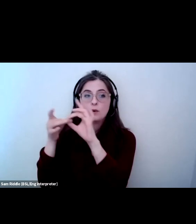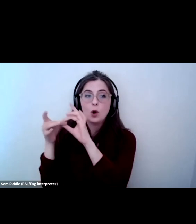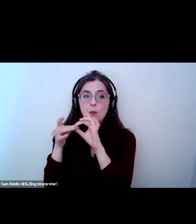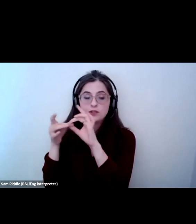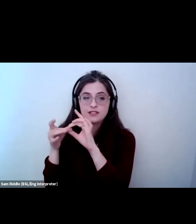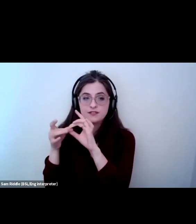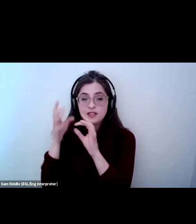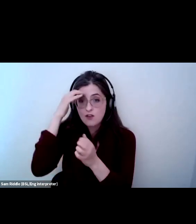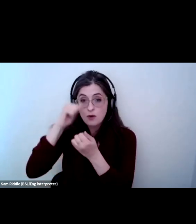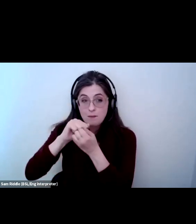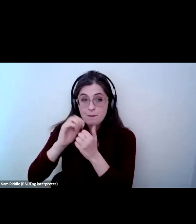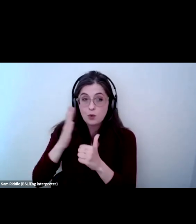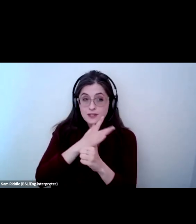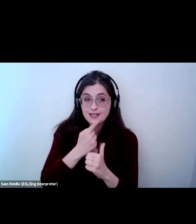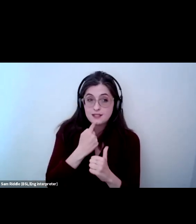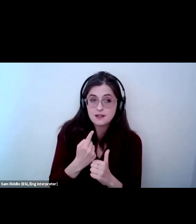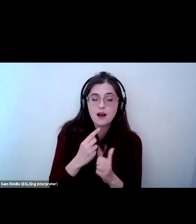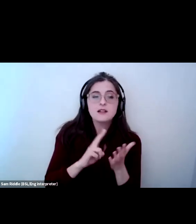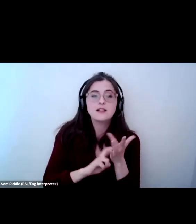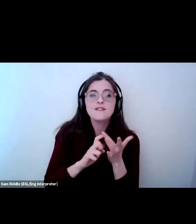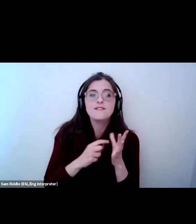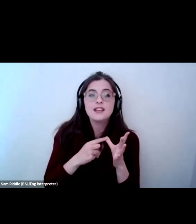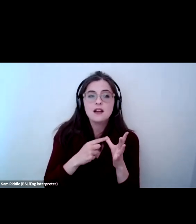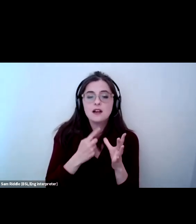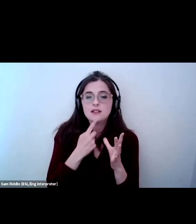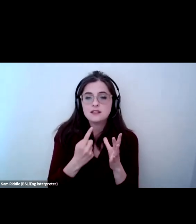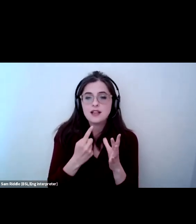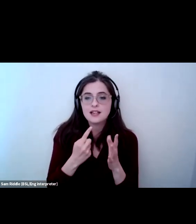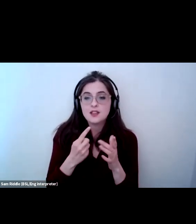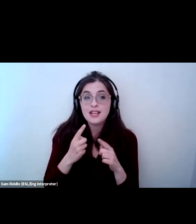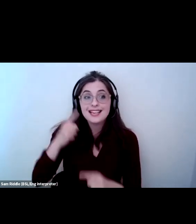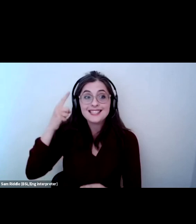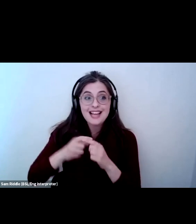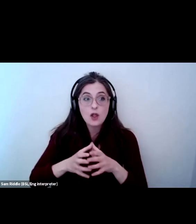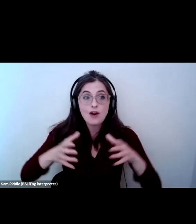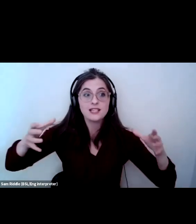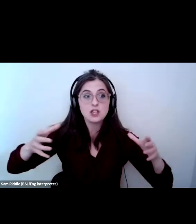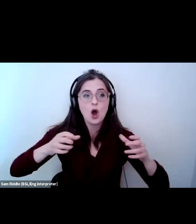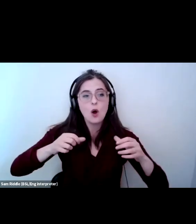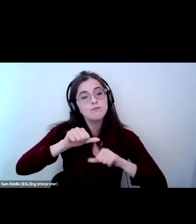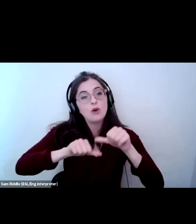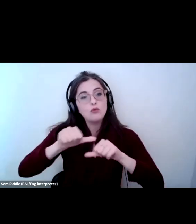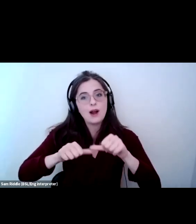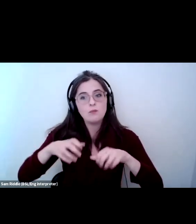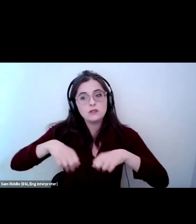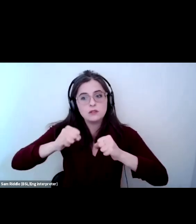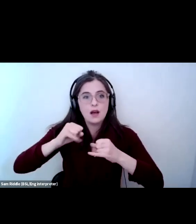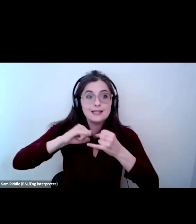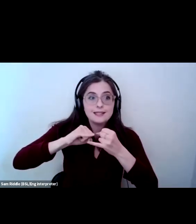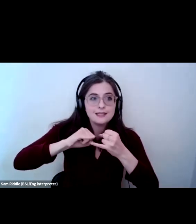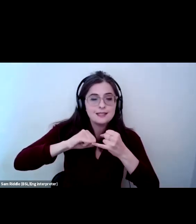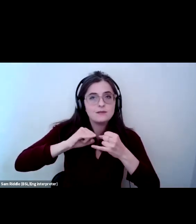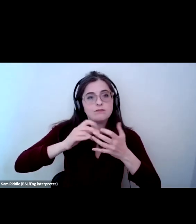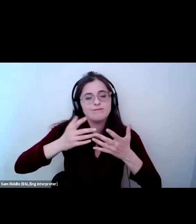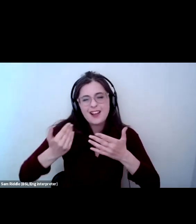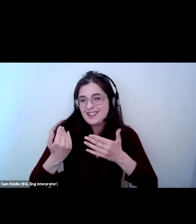remember at the beginning that Vika mentioned the accelerator program coming up quite soon. So you've just